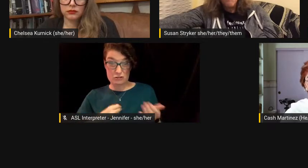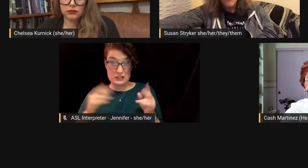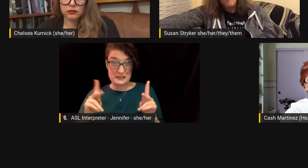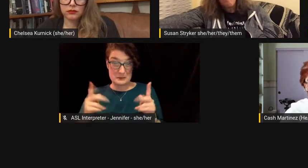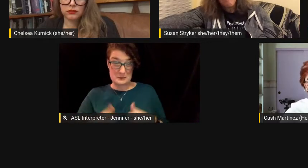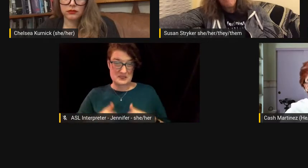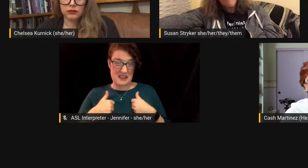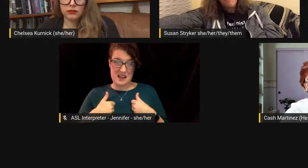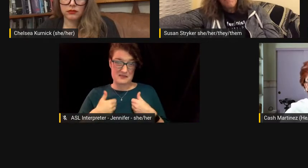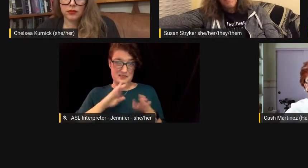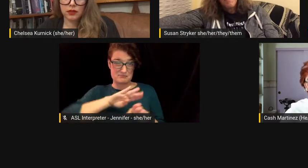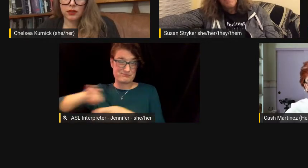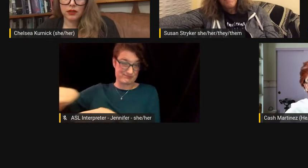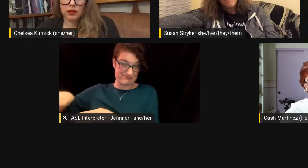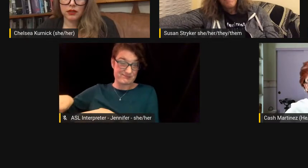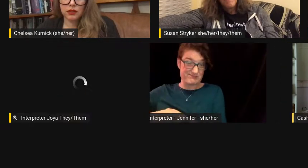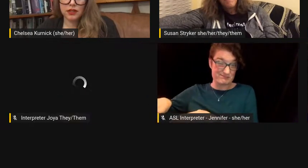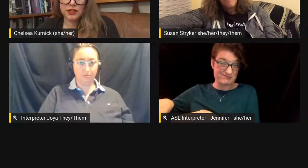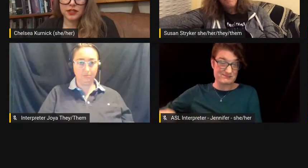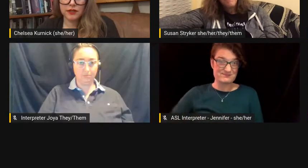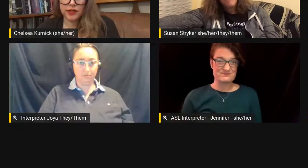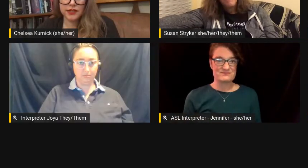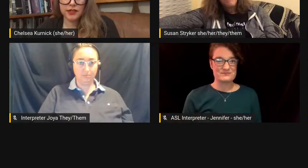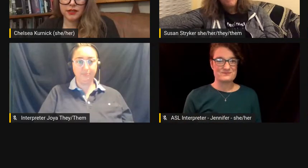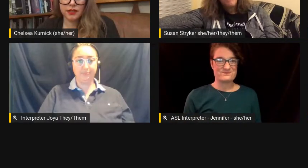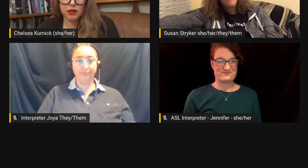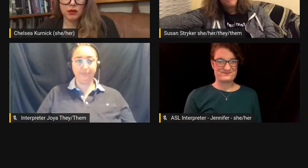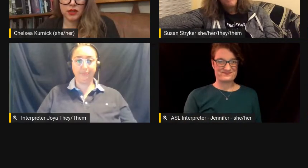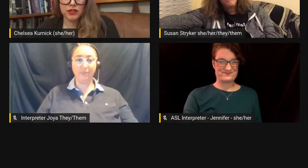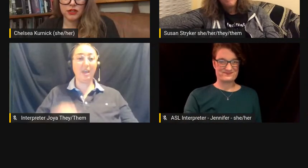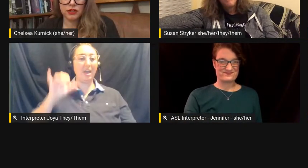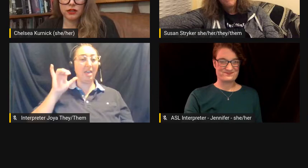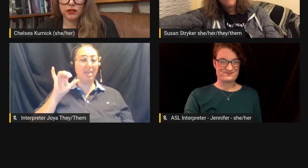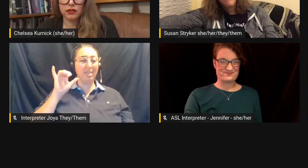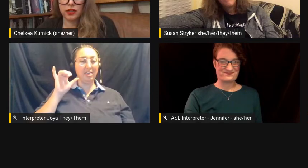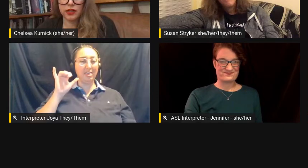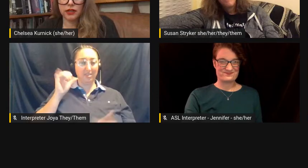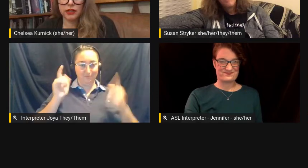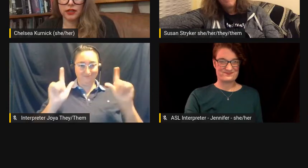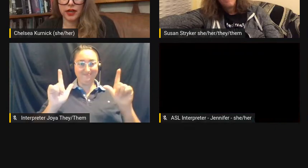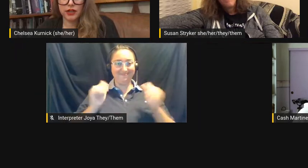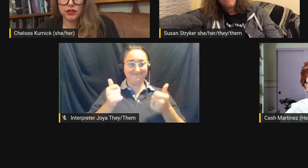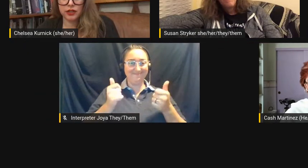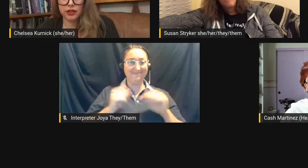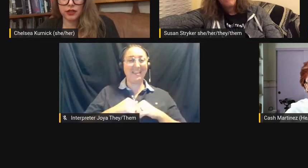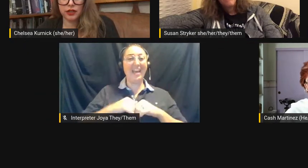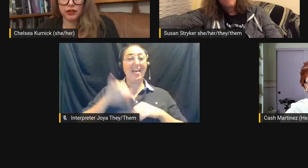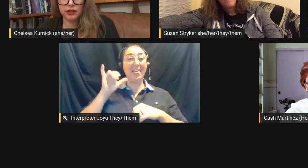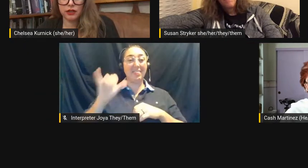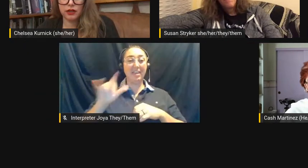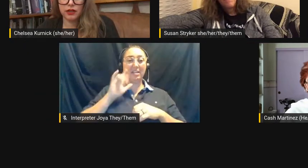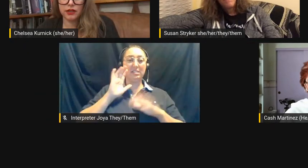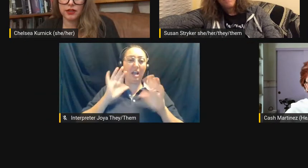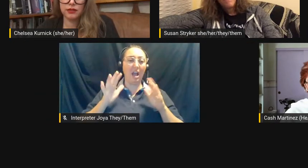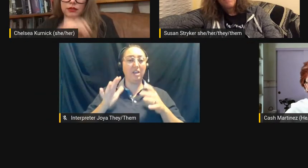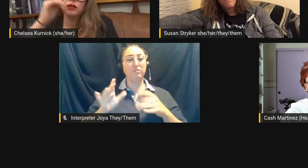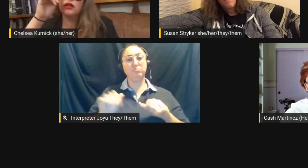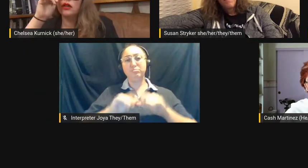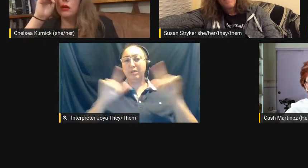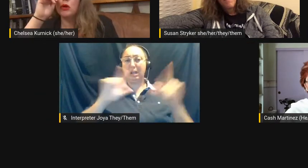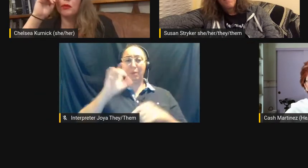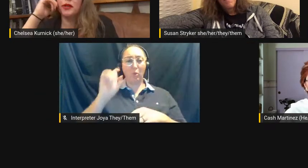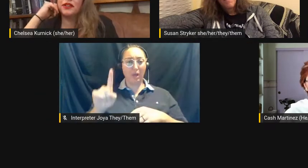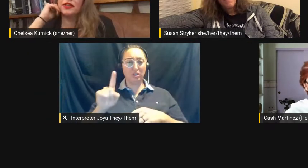lives. So. That's kind of raising the question that Cash and I got into.